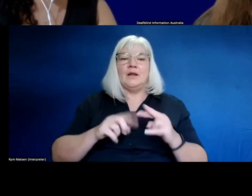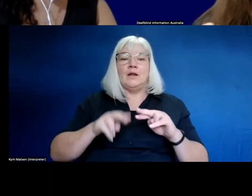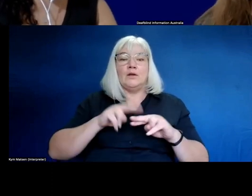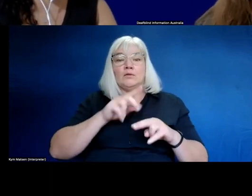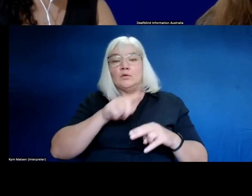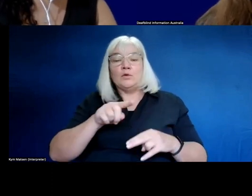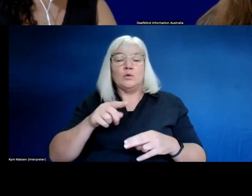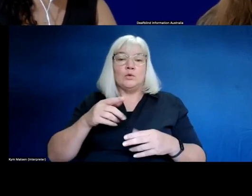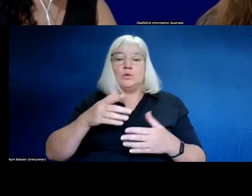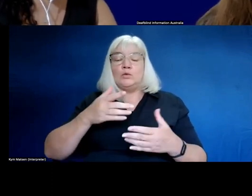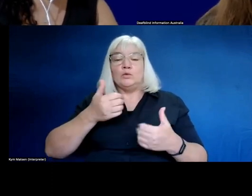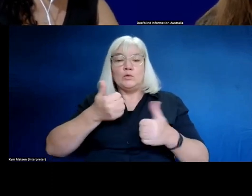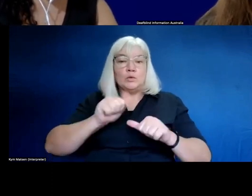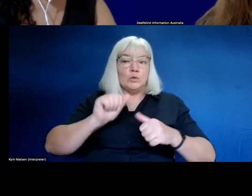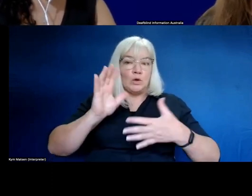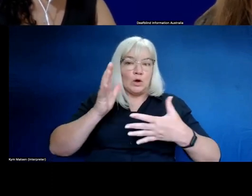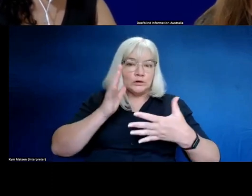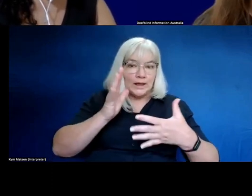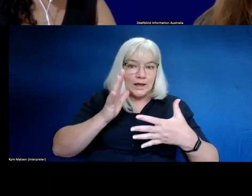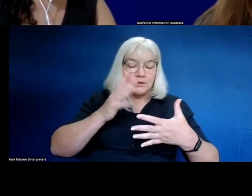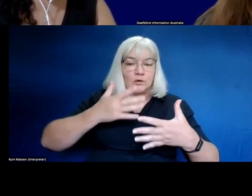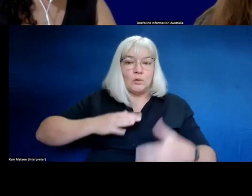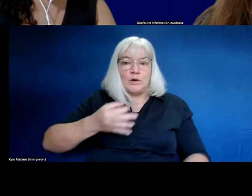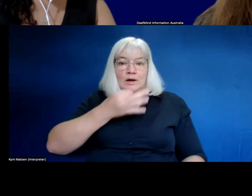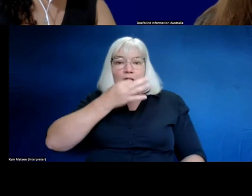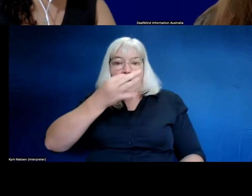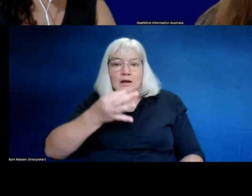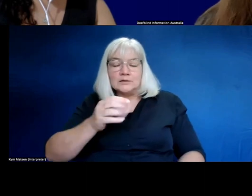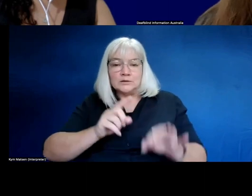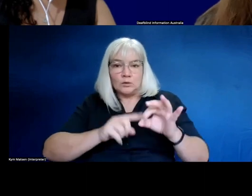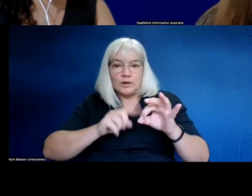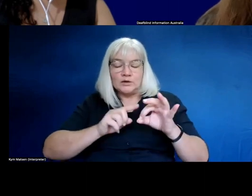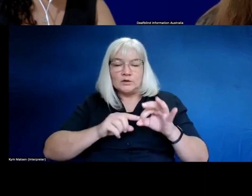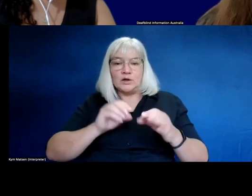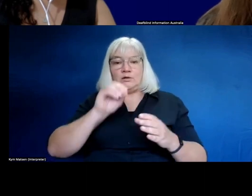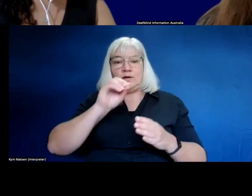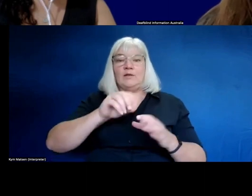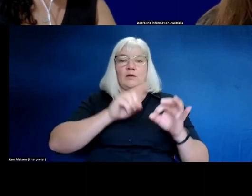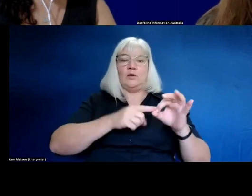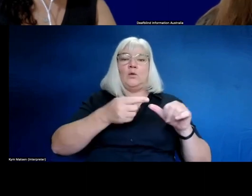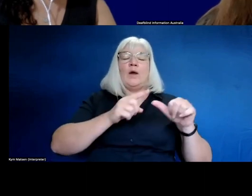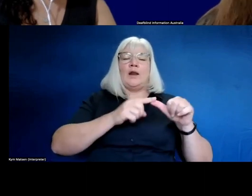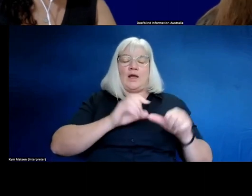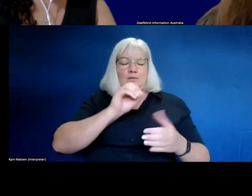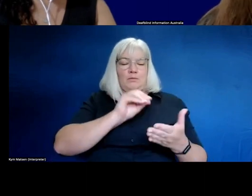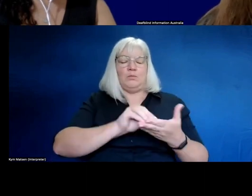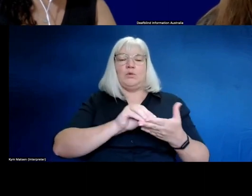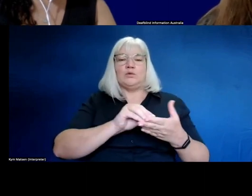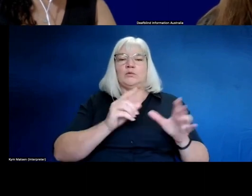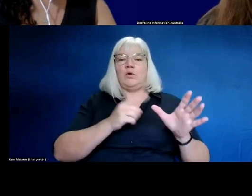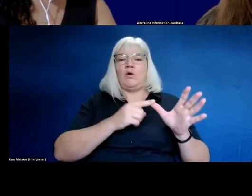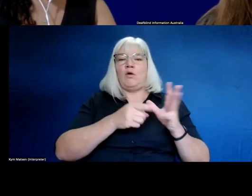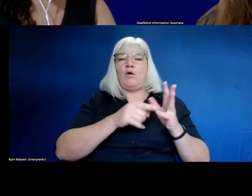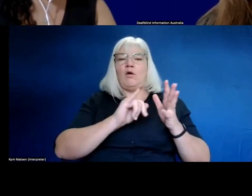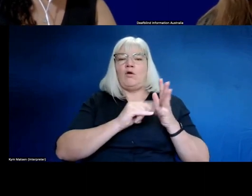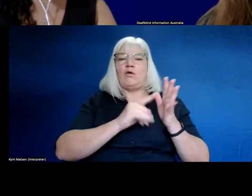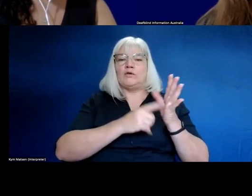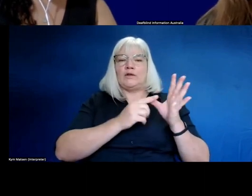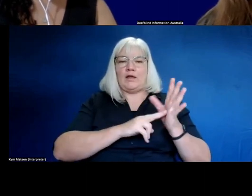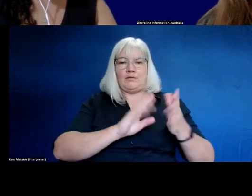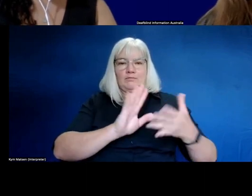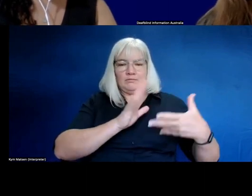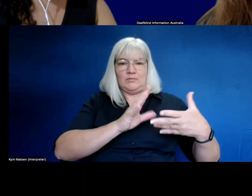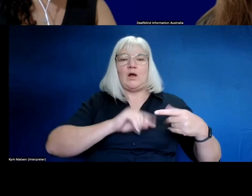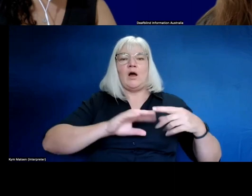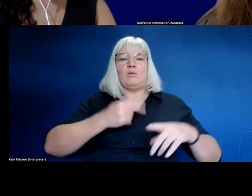user and you want to ask a question, just put Auslan in the Q&A, and I will turn the camera on for you so